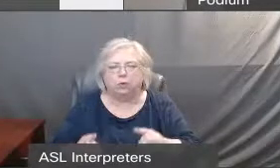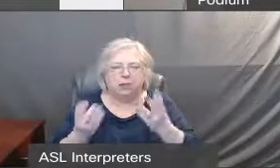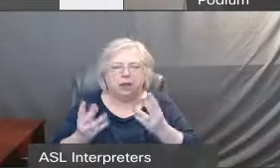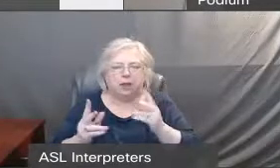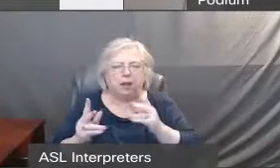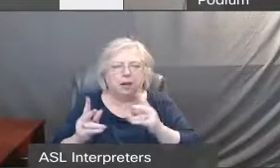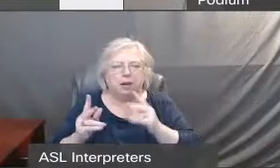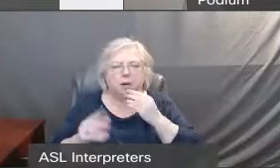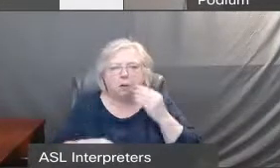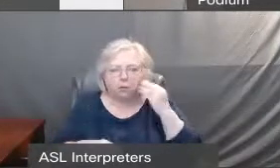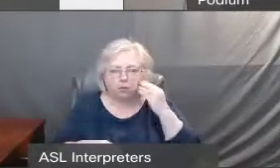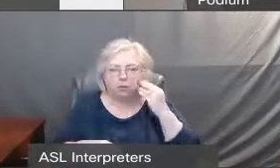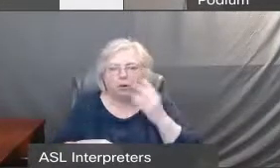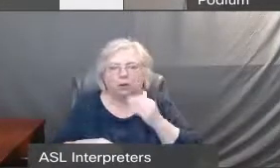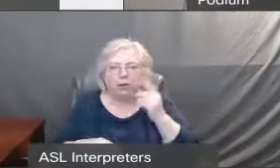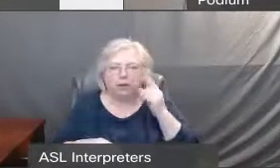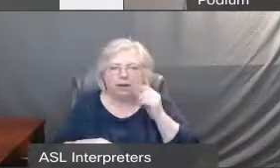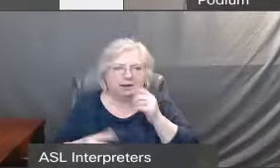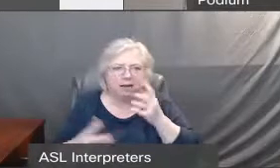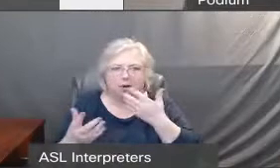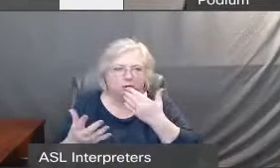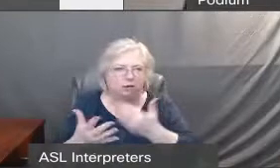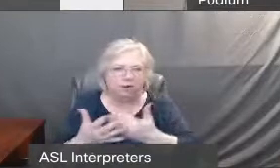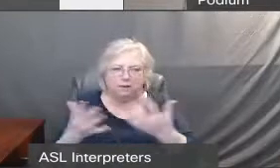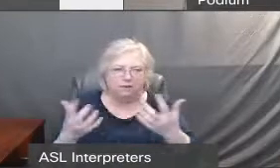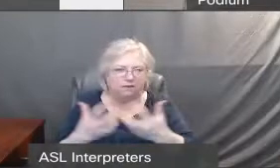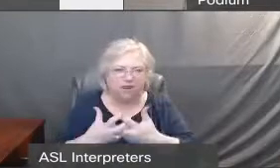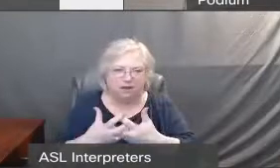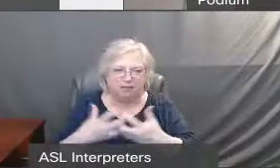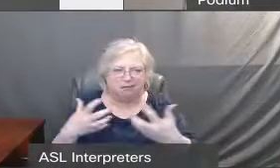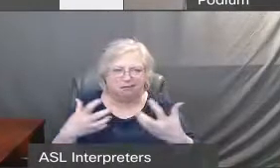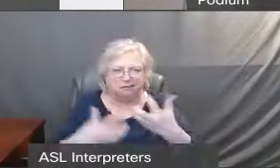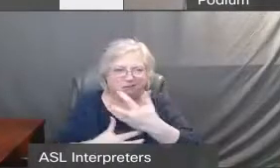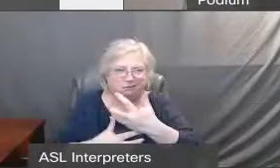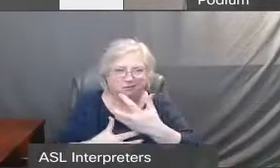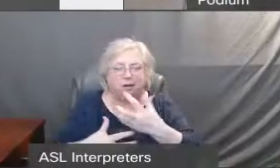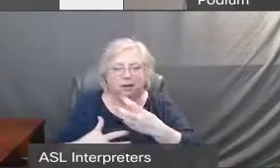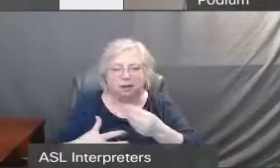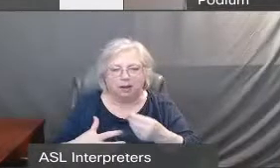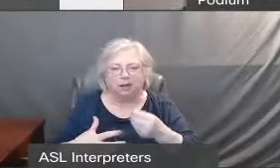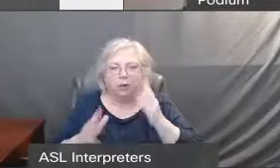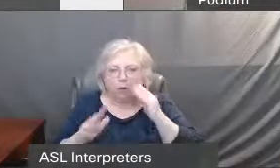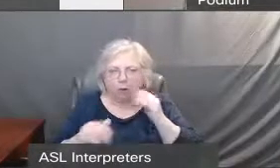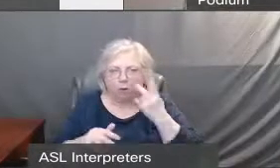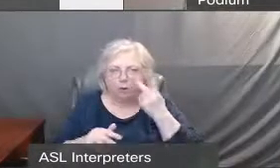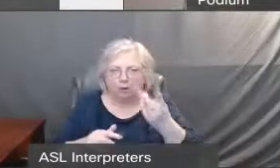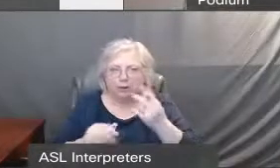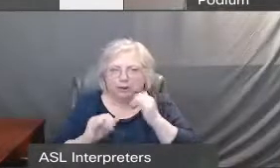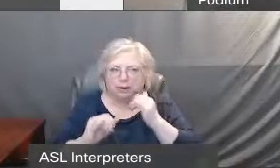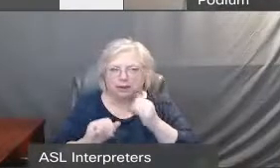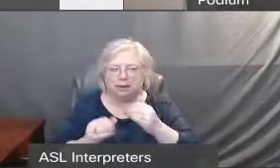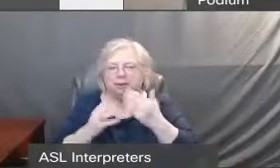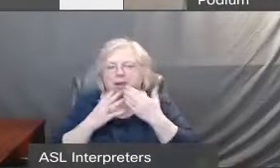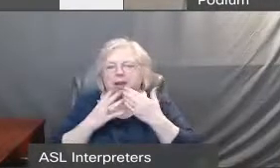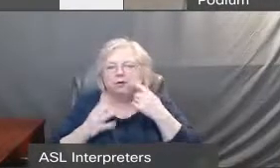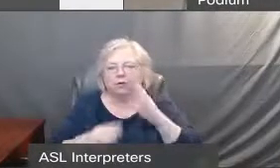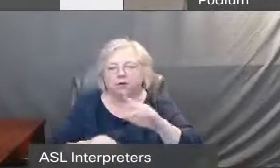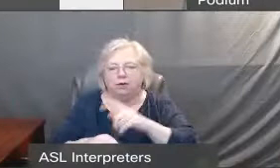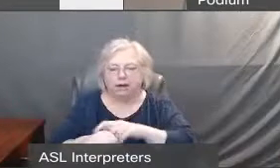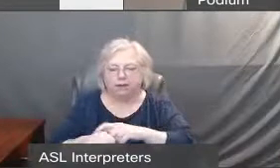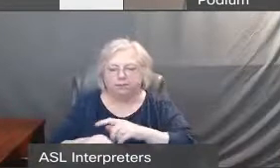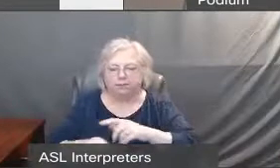good fit, and we hope that you see it the same way. Thank you again for your time. Okay, I appreciate it.